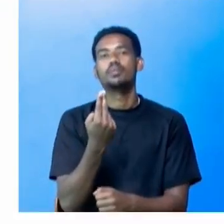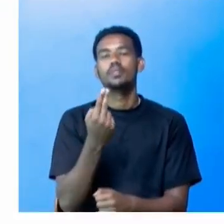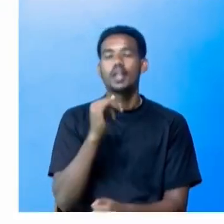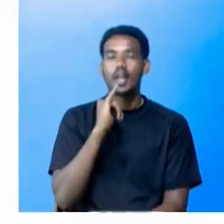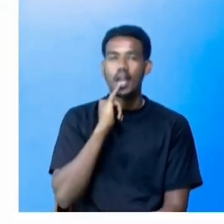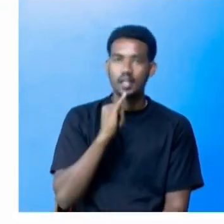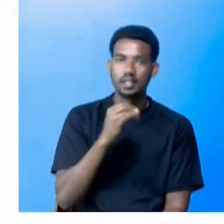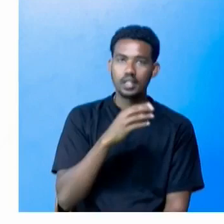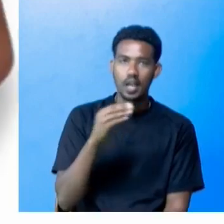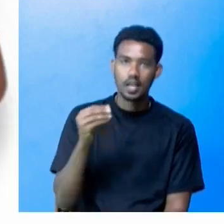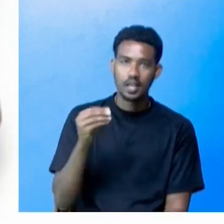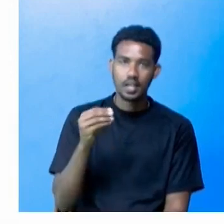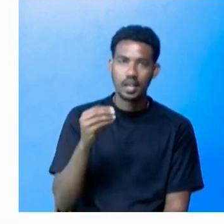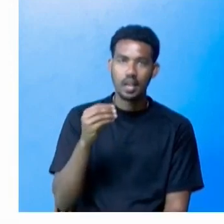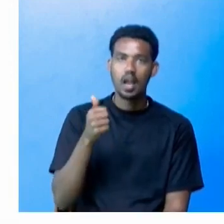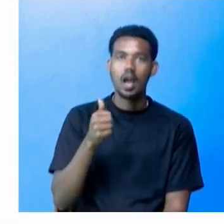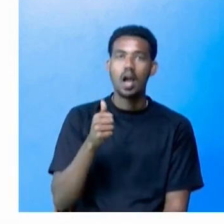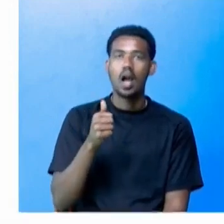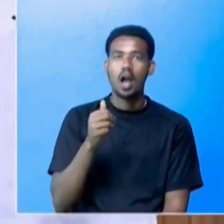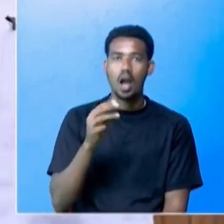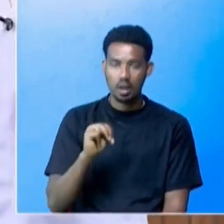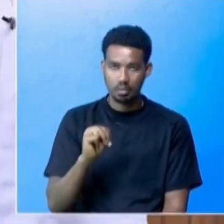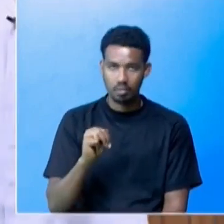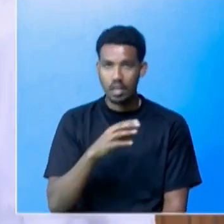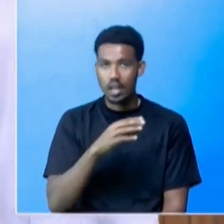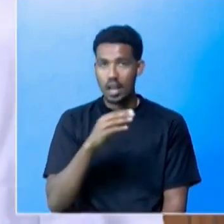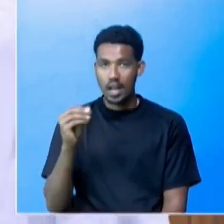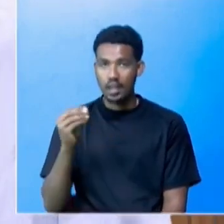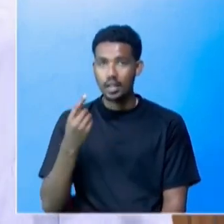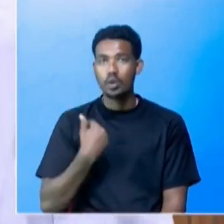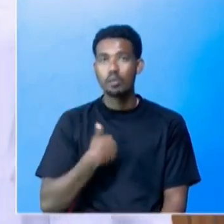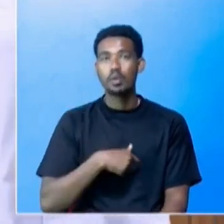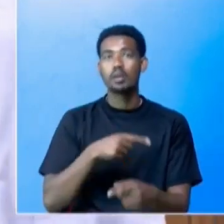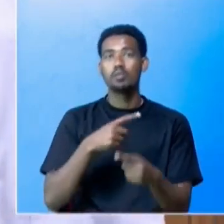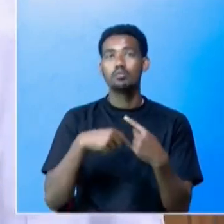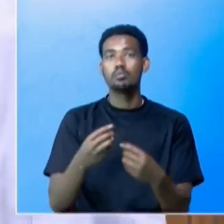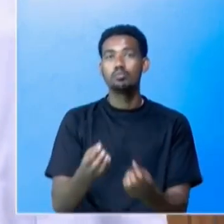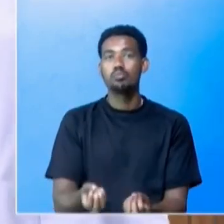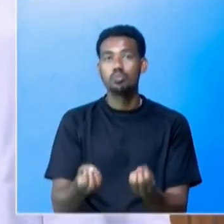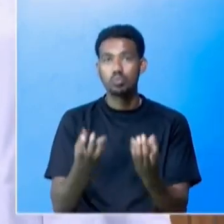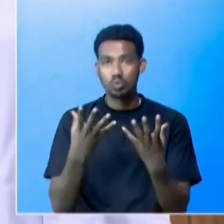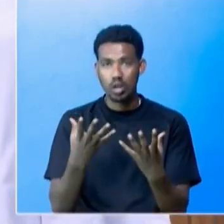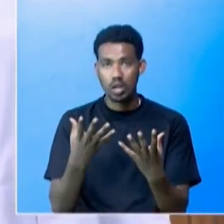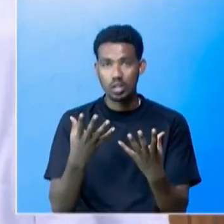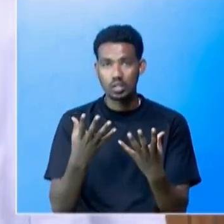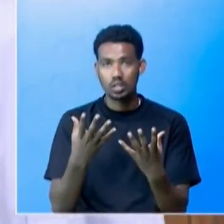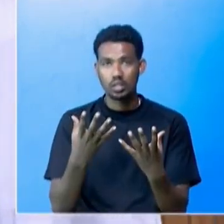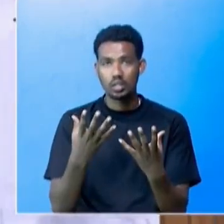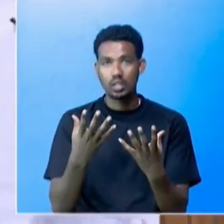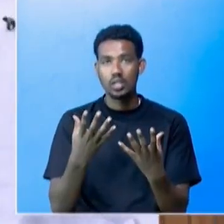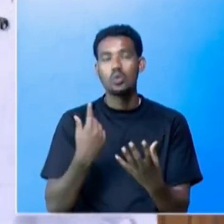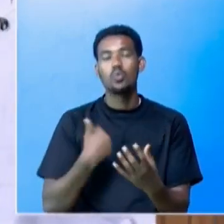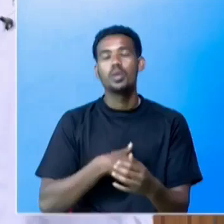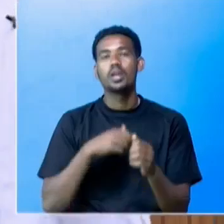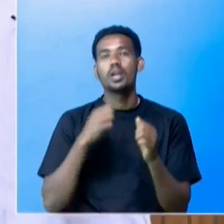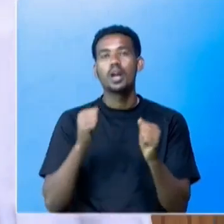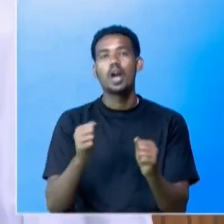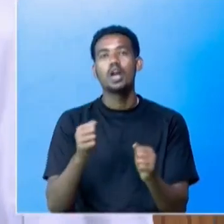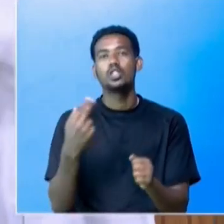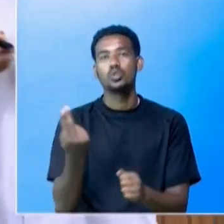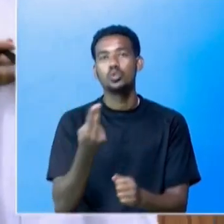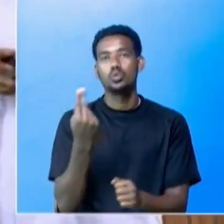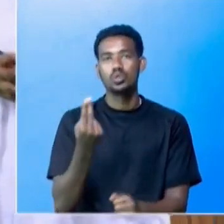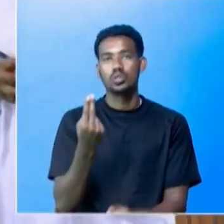is and And also when we come to plural subjects, we can use